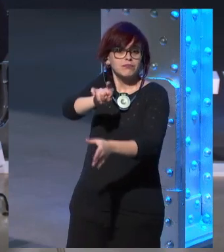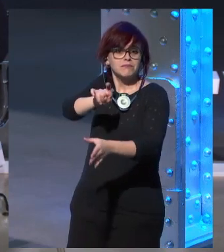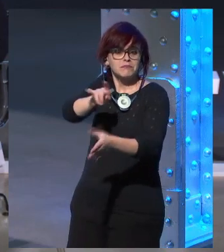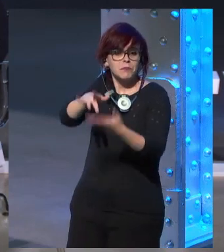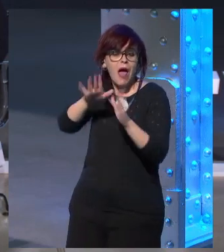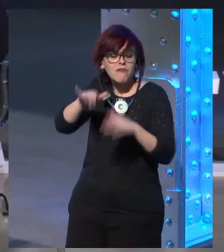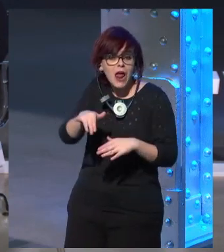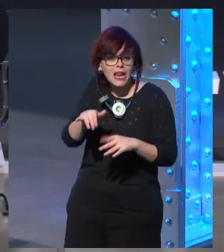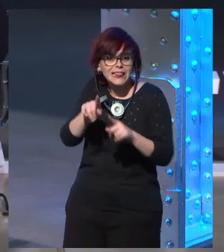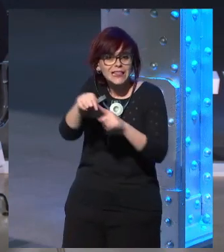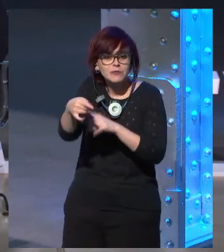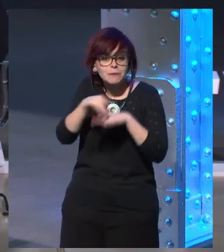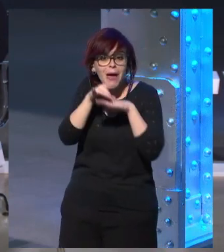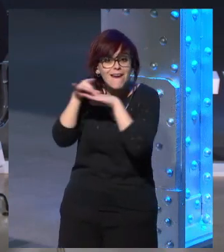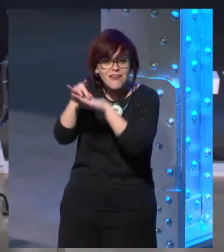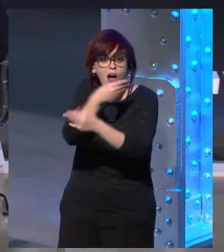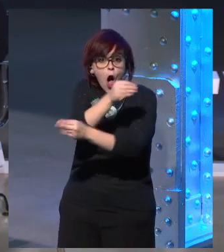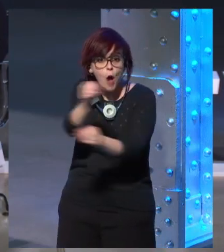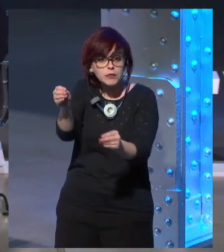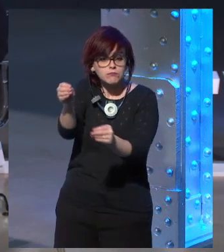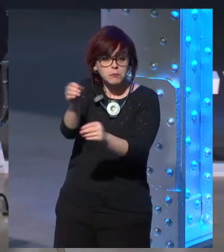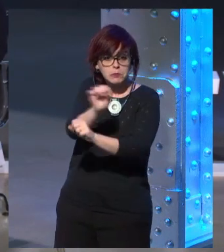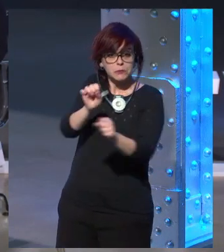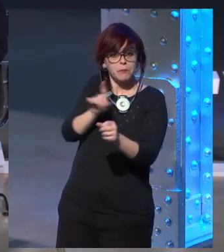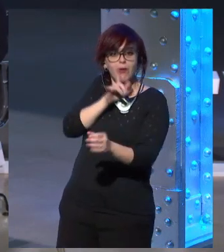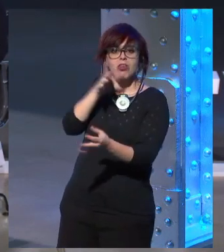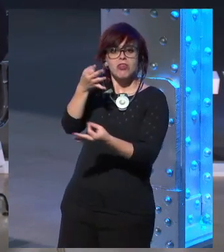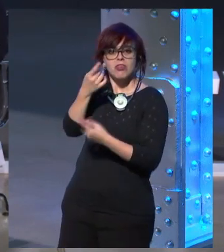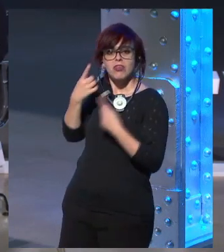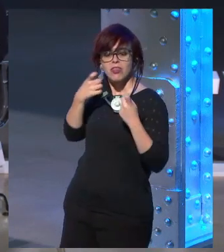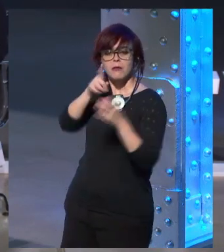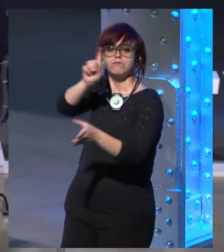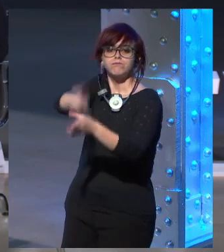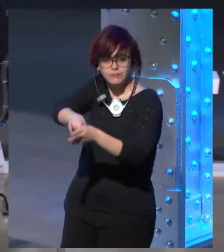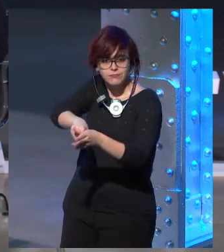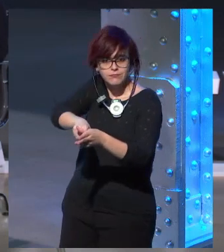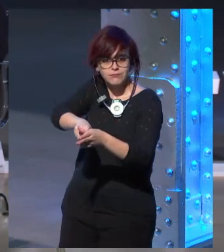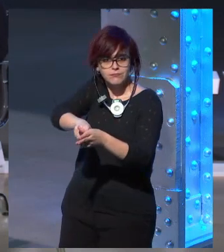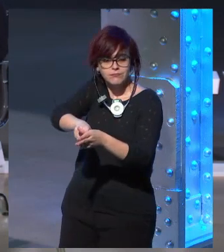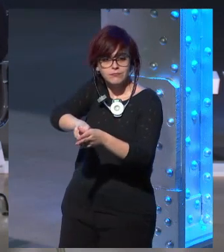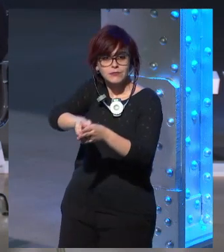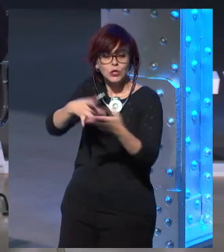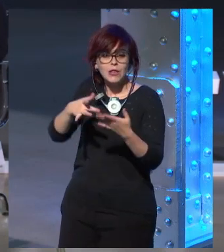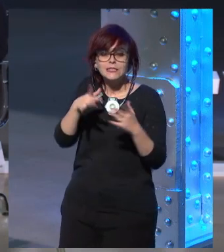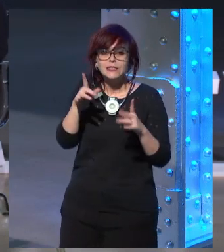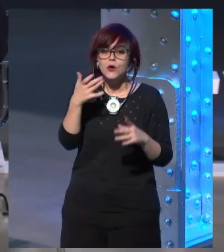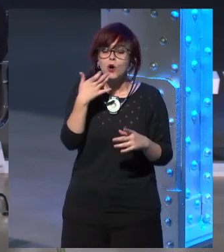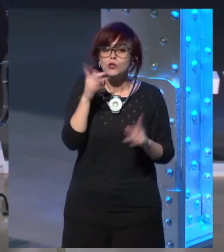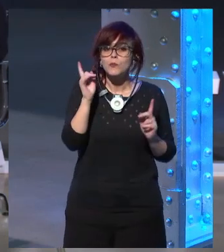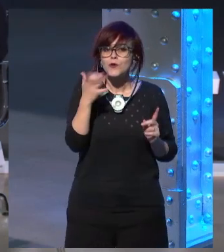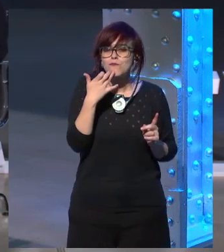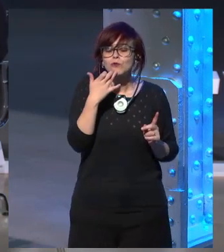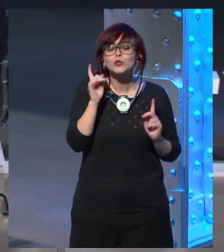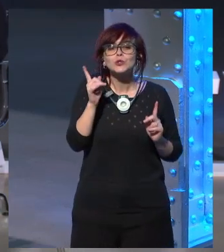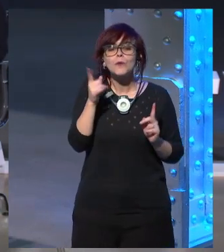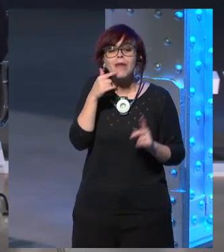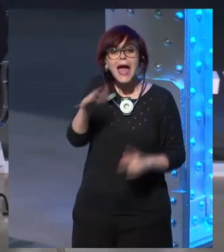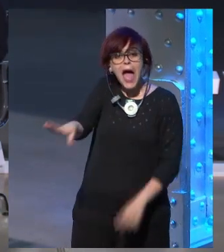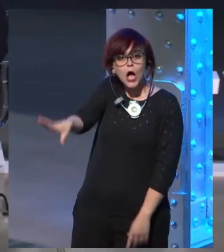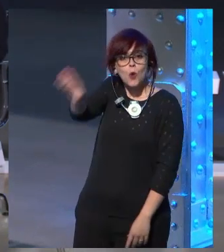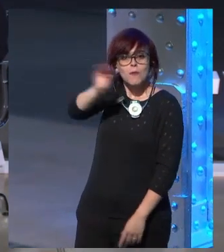and help our young people. And so we really, even at the level of just understanding and participating in all of the digital